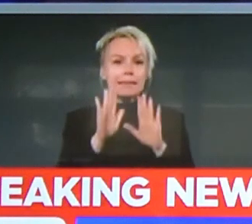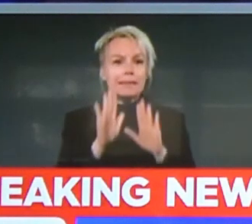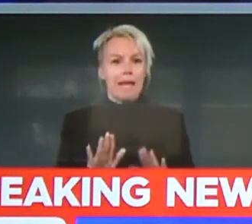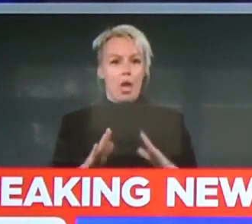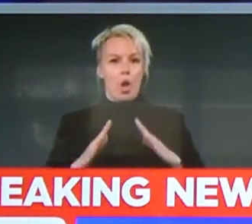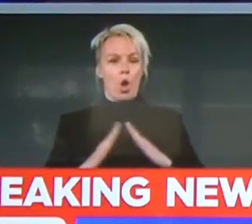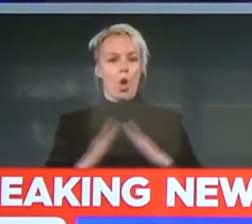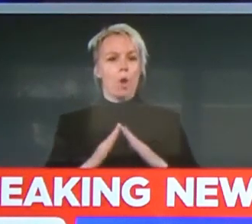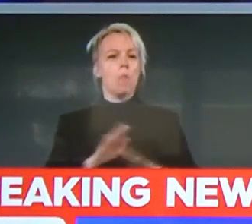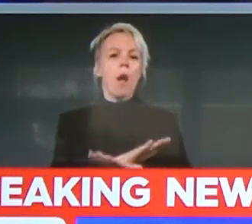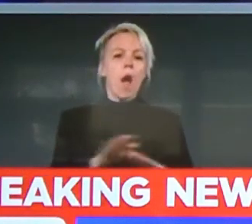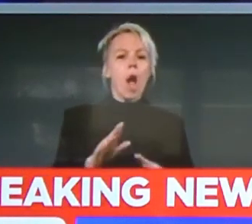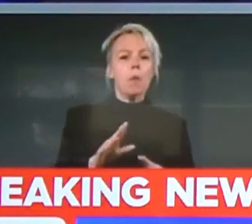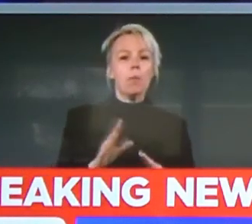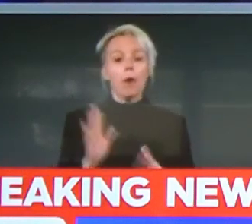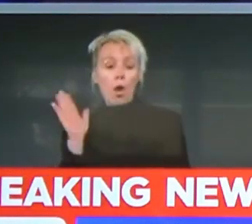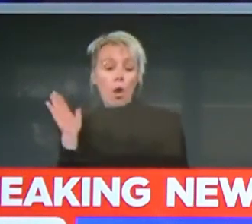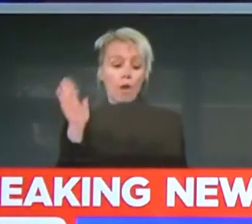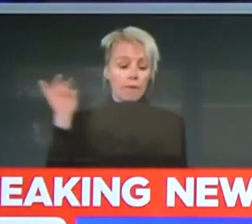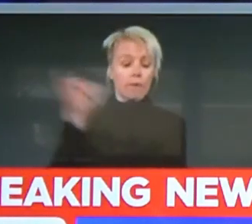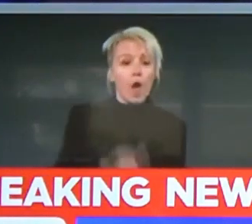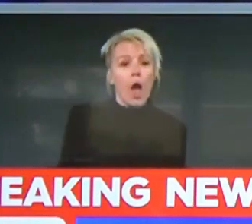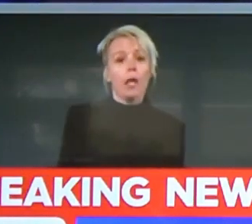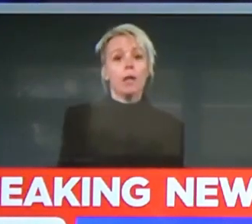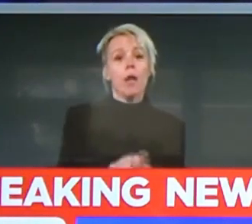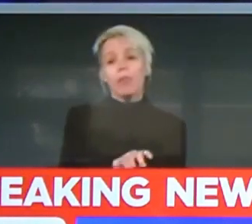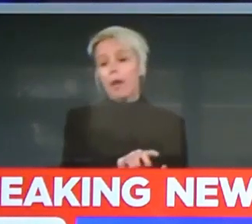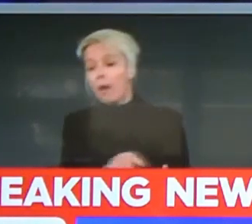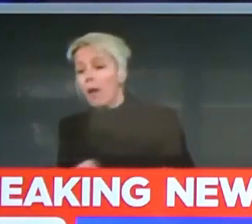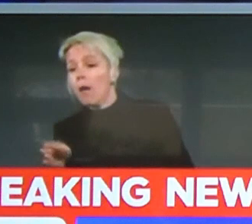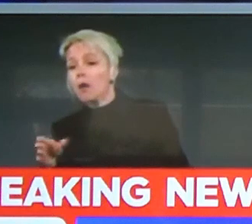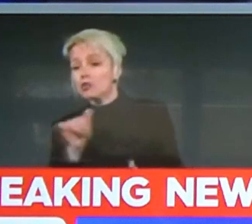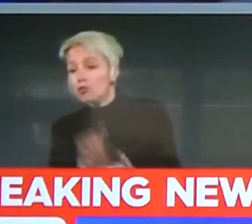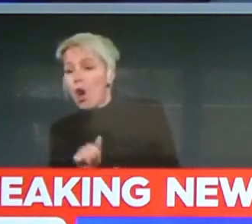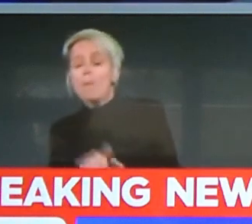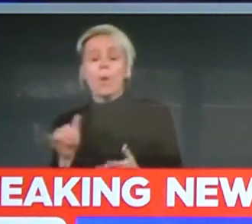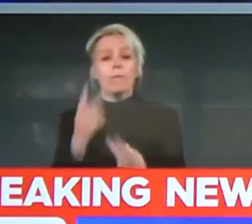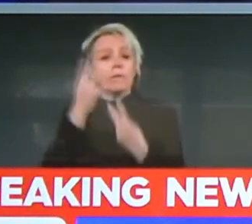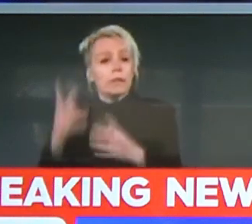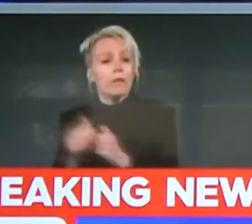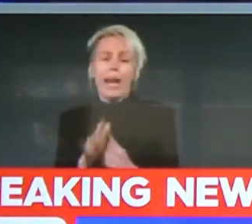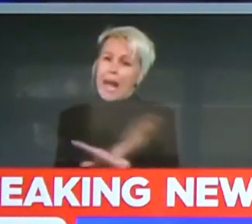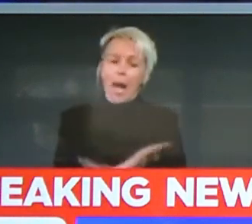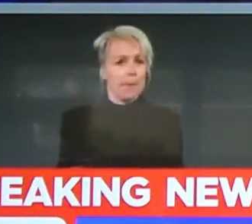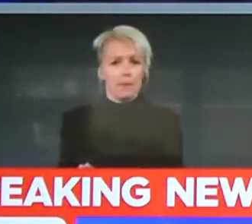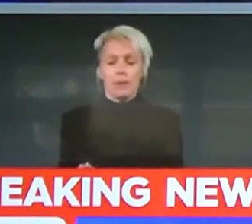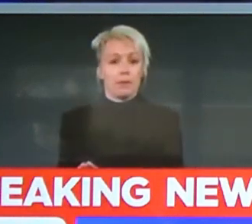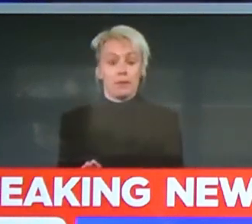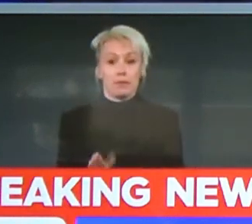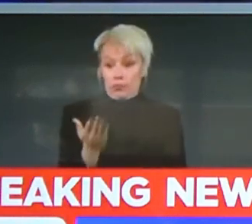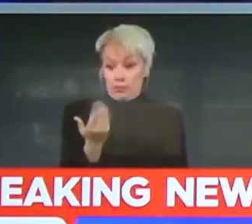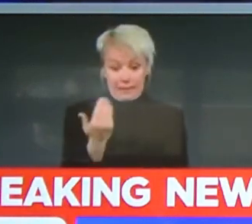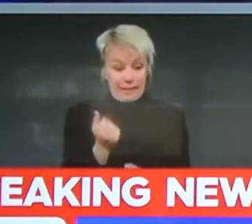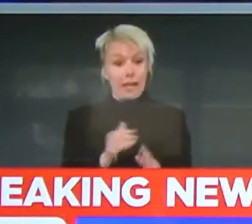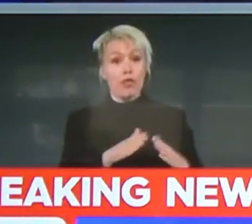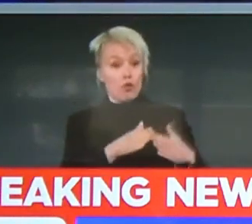way from the airport or the cruise ship or wherever you're from. We've been materially hit by people from a cruise ship in the